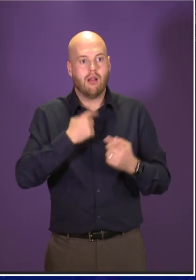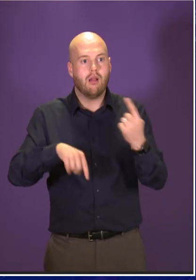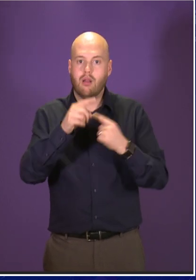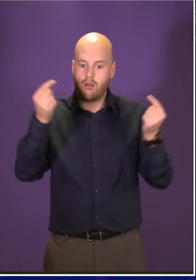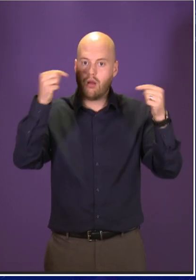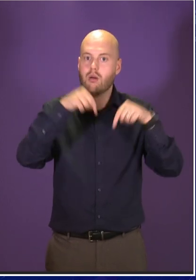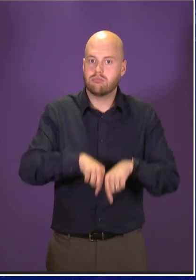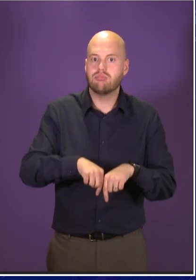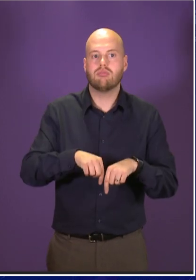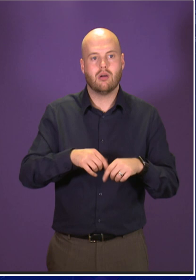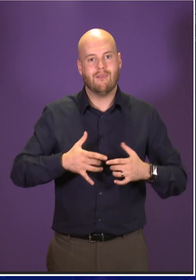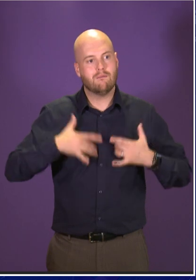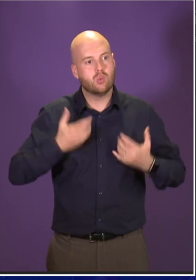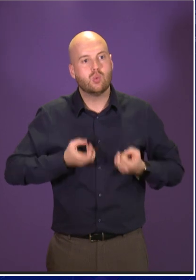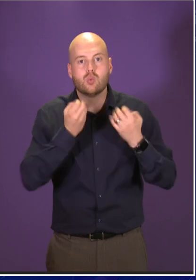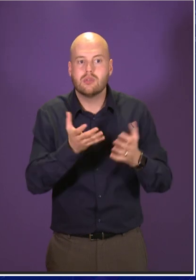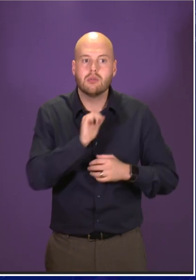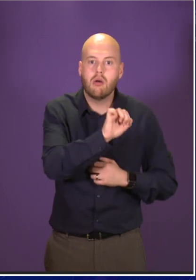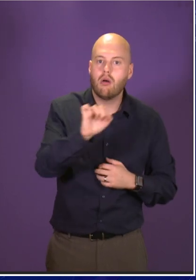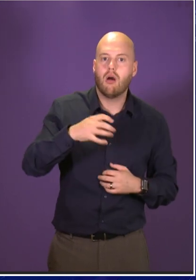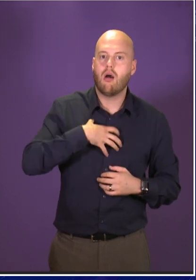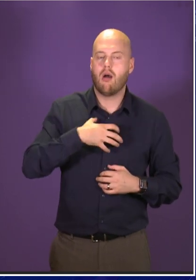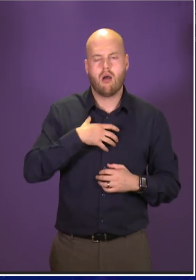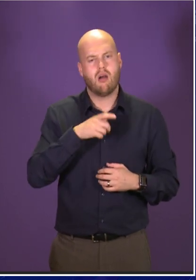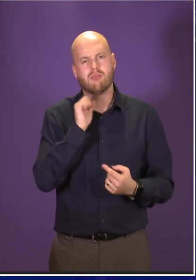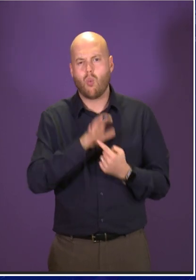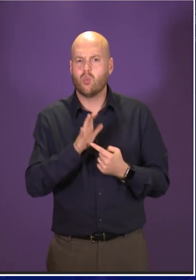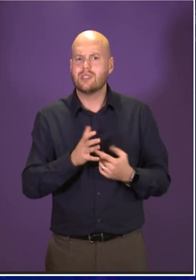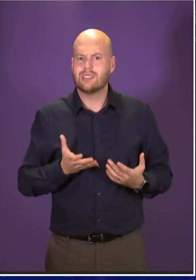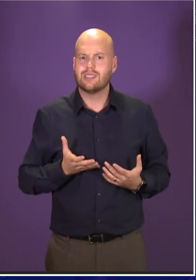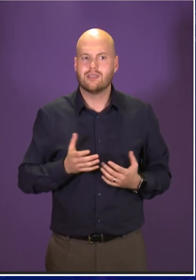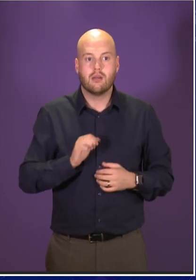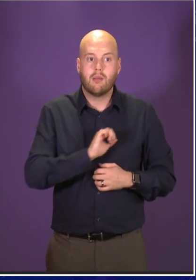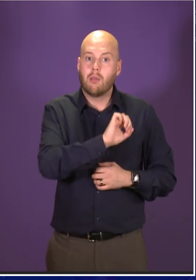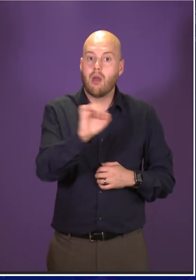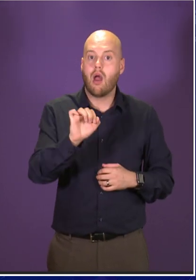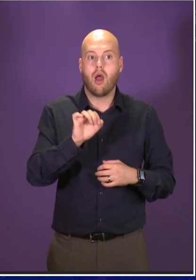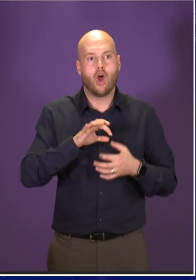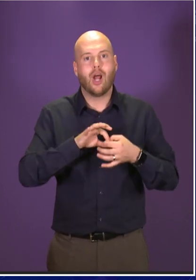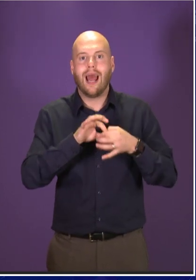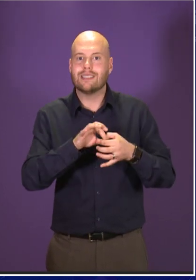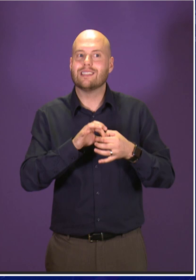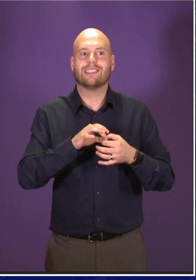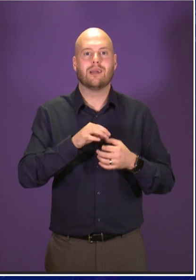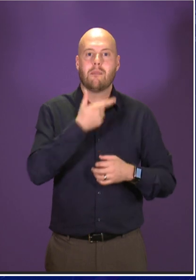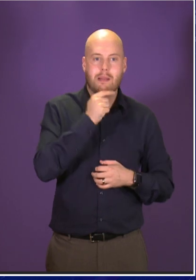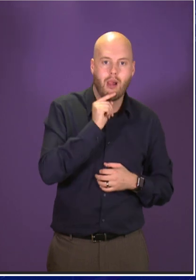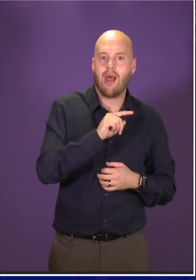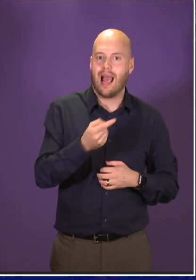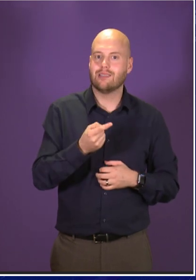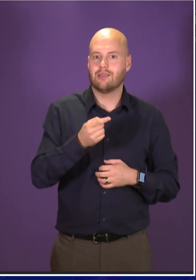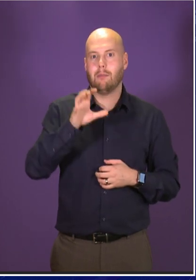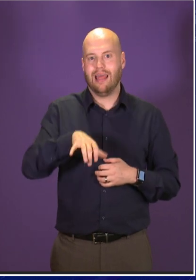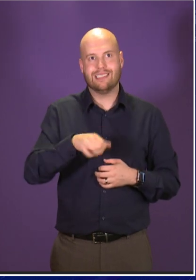everyone is increasingly important, the theme of connecting peoples and places for this summit is very apt. So this